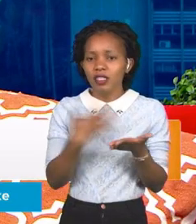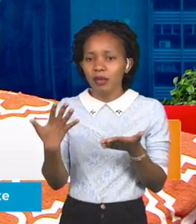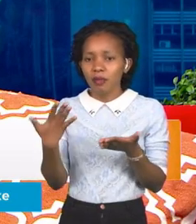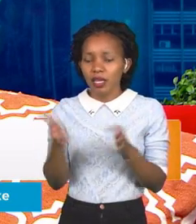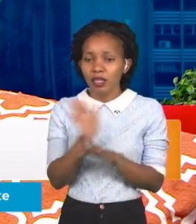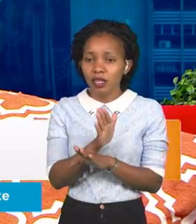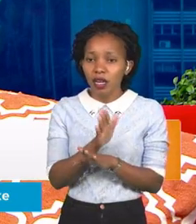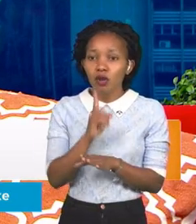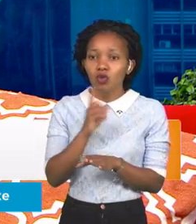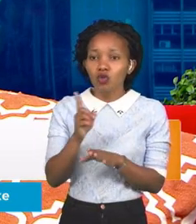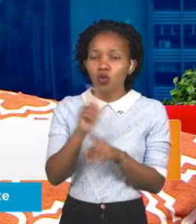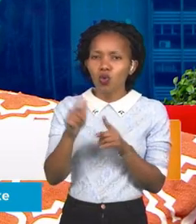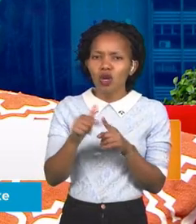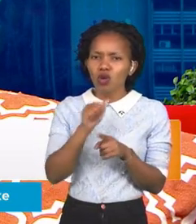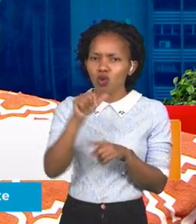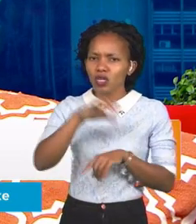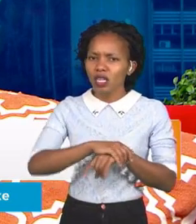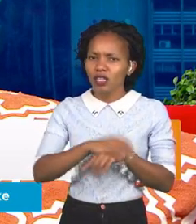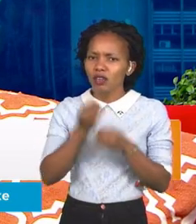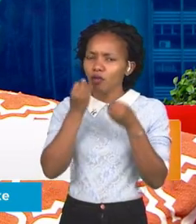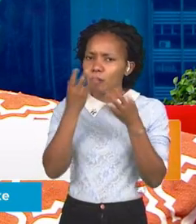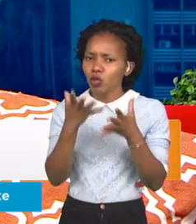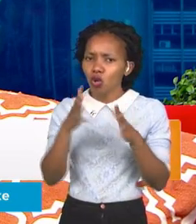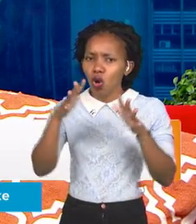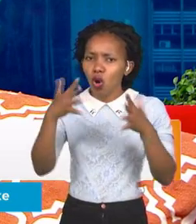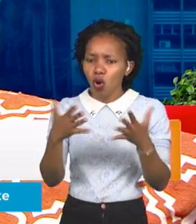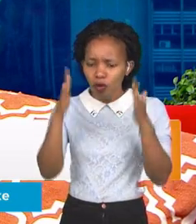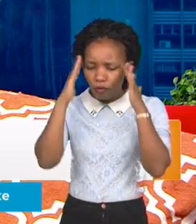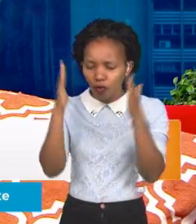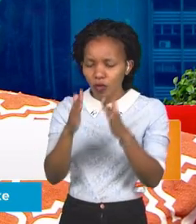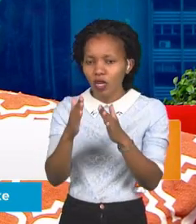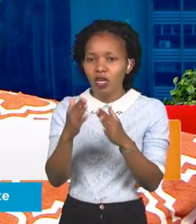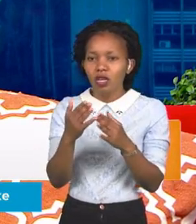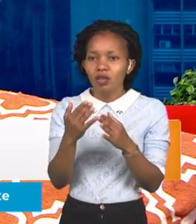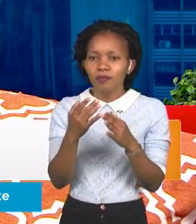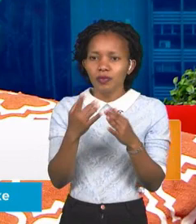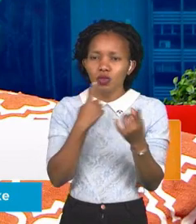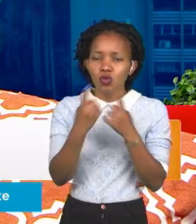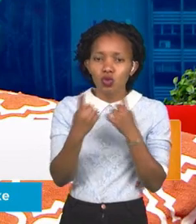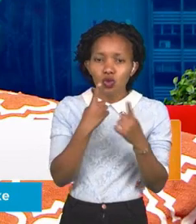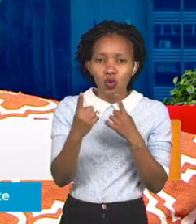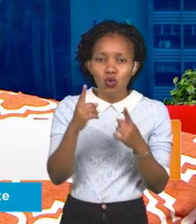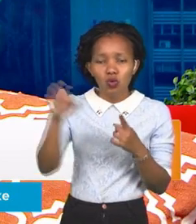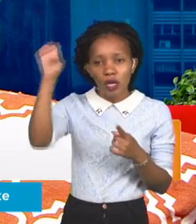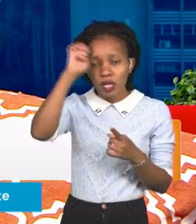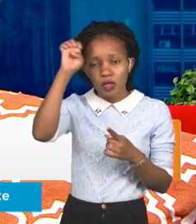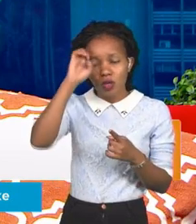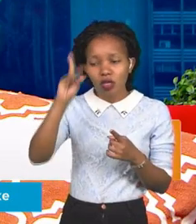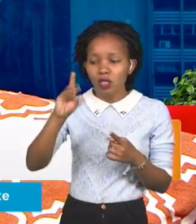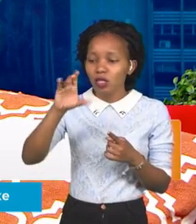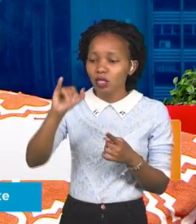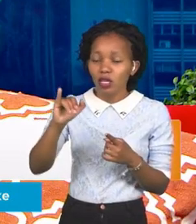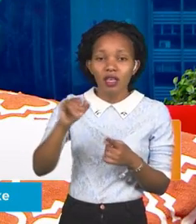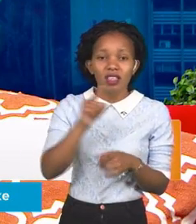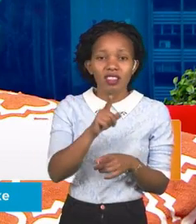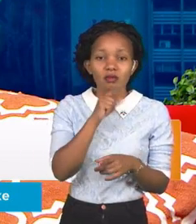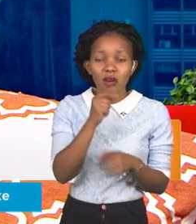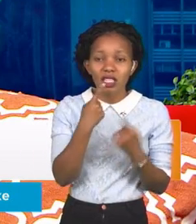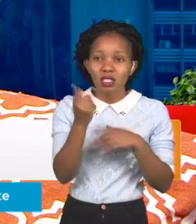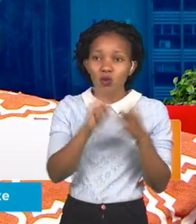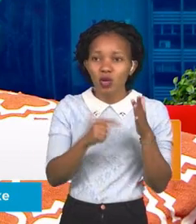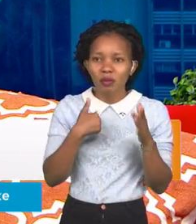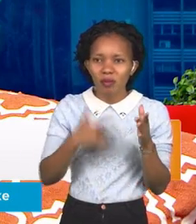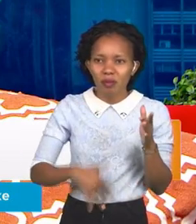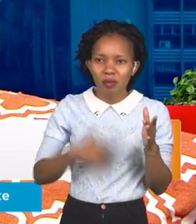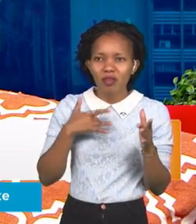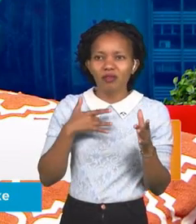Yeah. So when they do not get the attention, because if you had his statement to the DCI of Eldoret East, he said, I